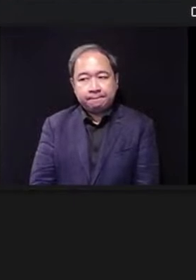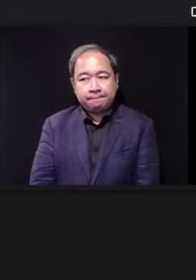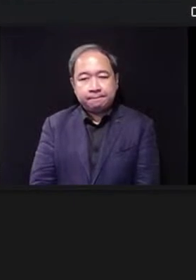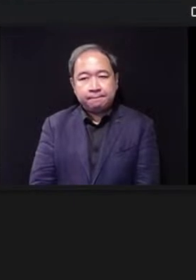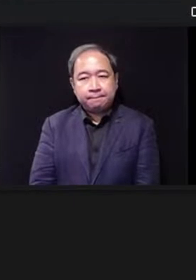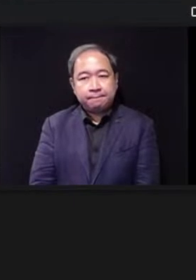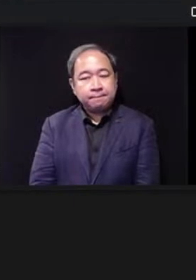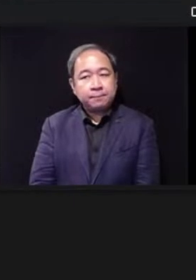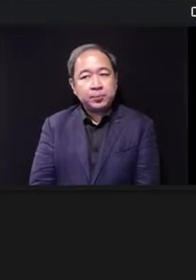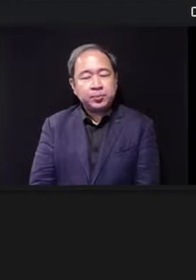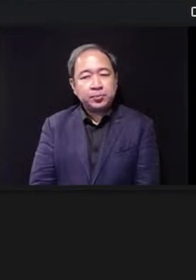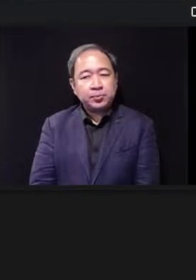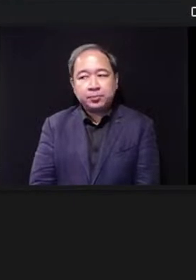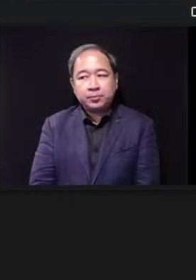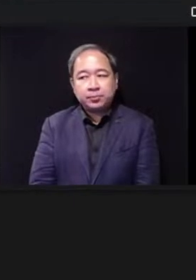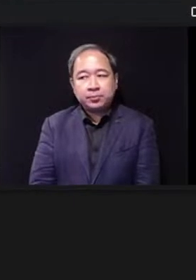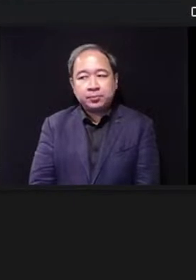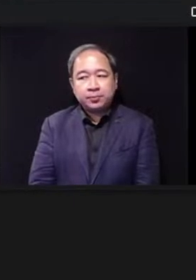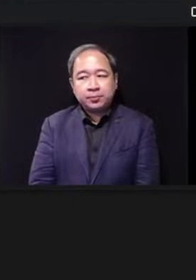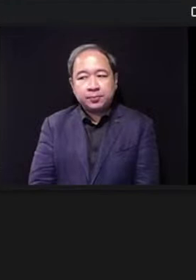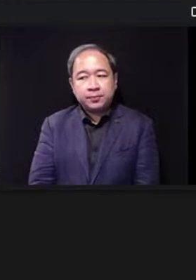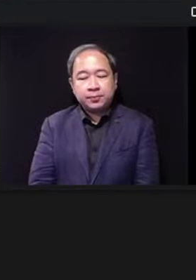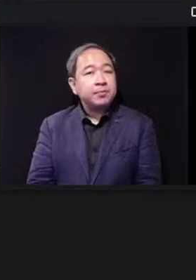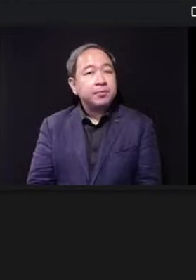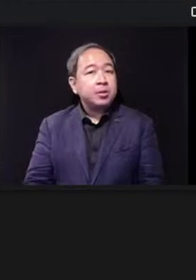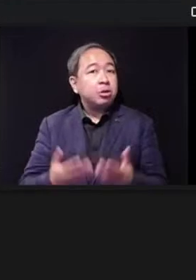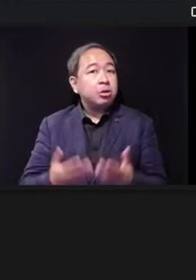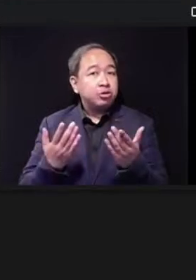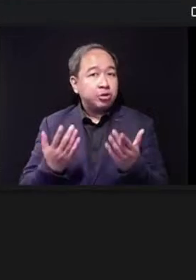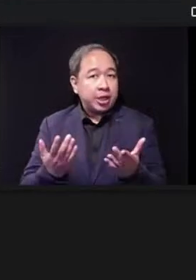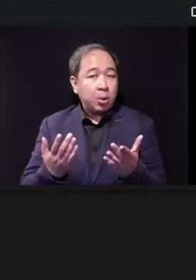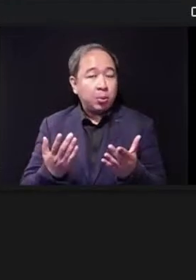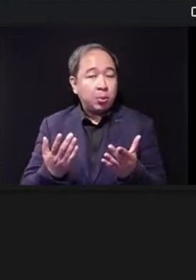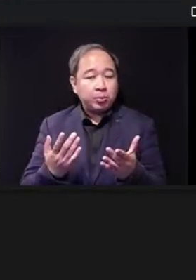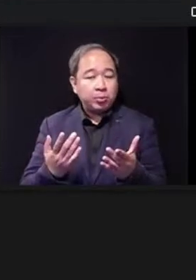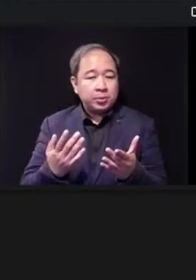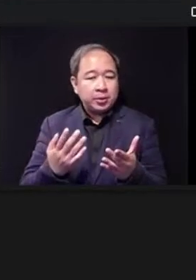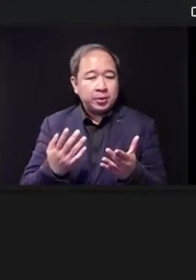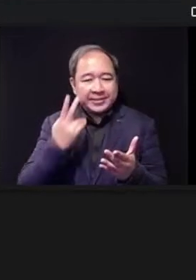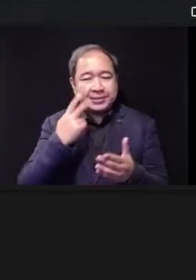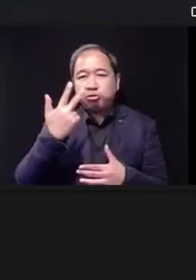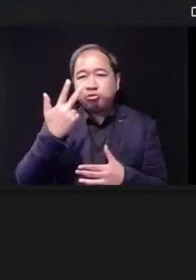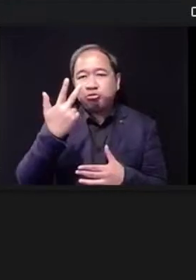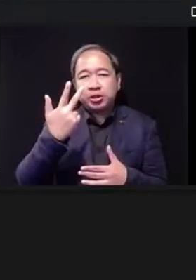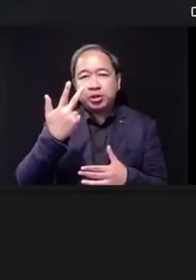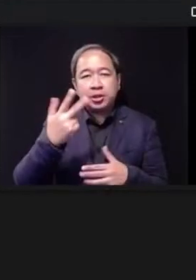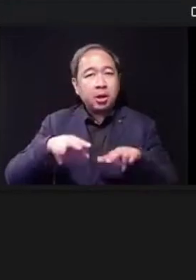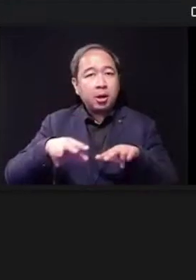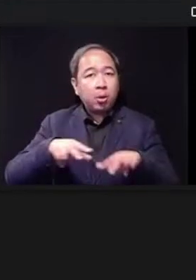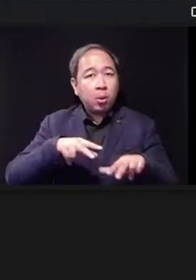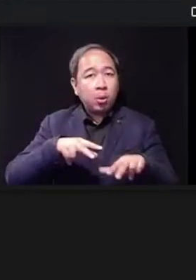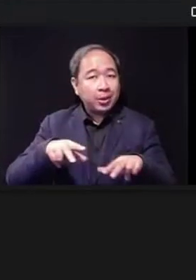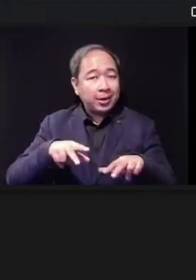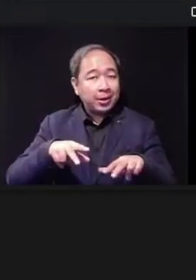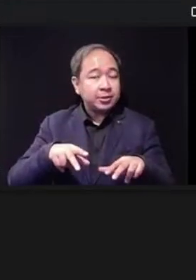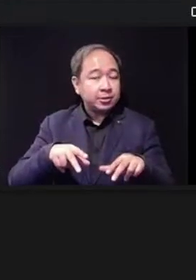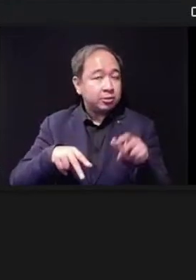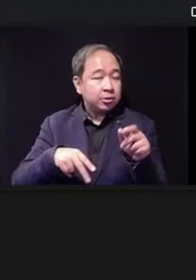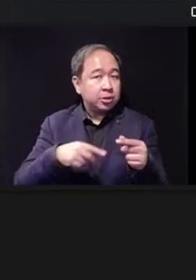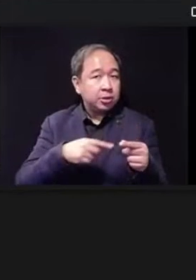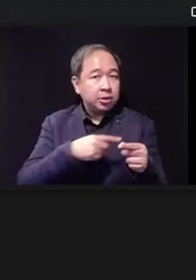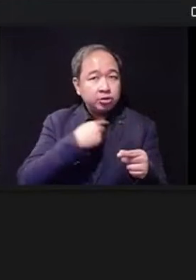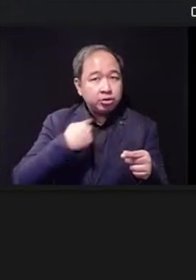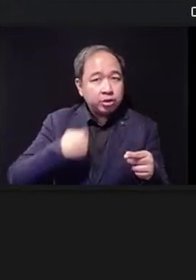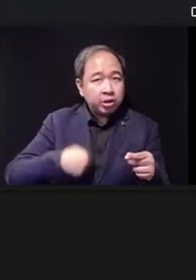So we remove and. So it's a listing of 3 organizers: the China Population